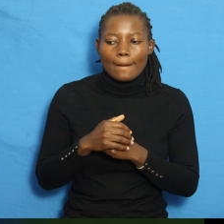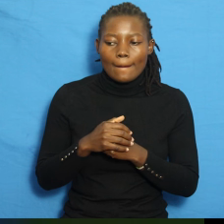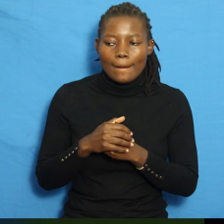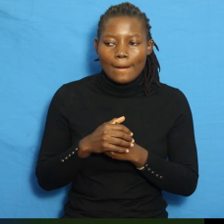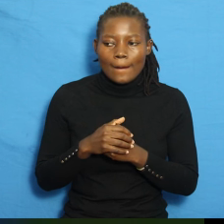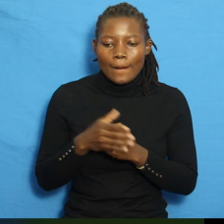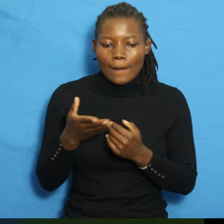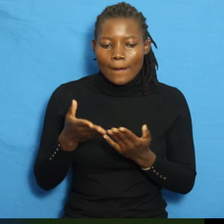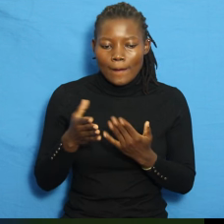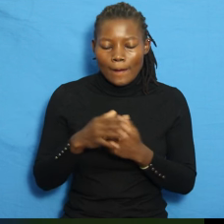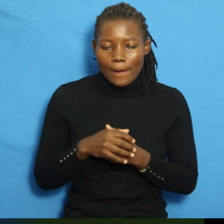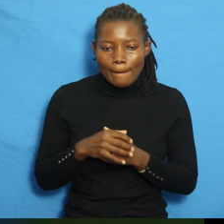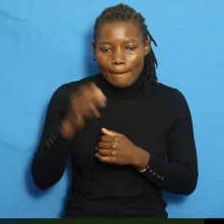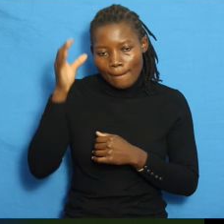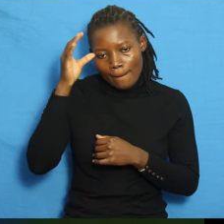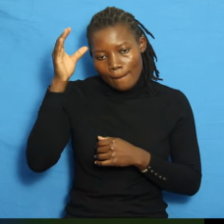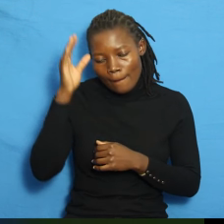this course in biomechanics,